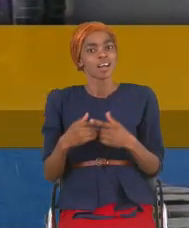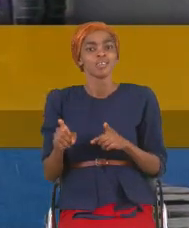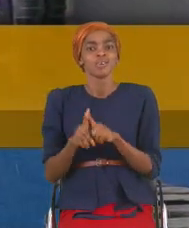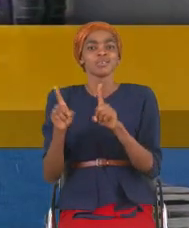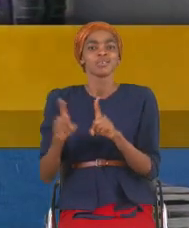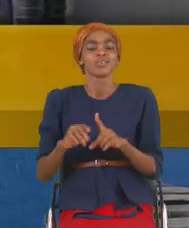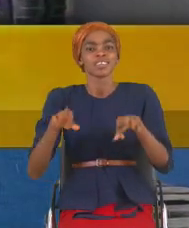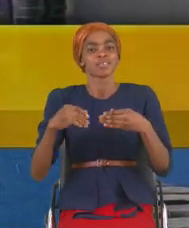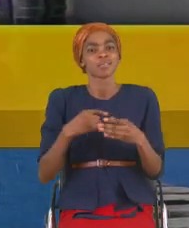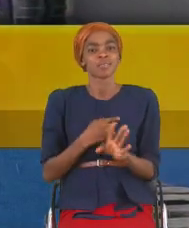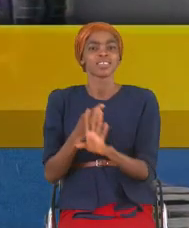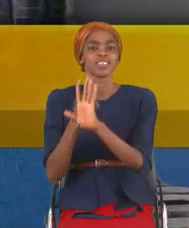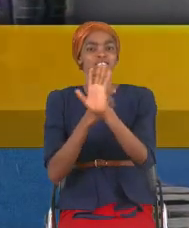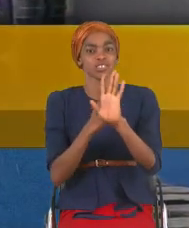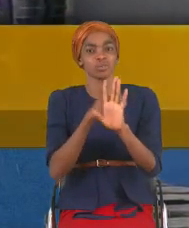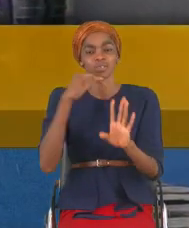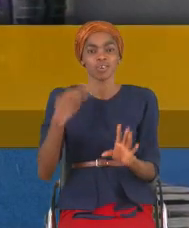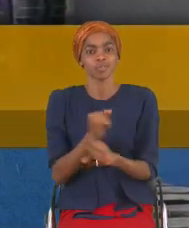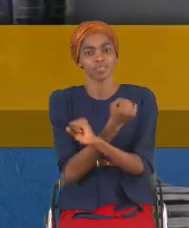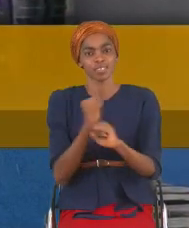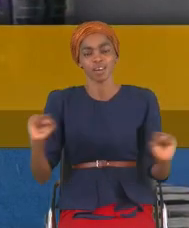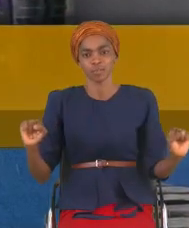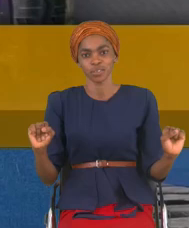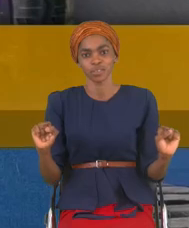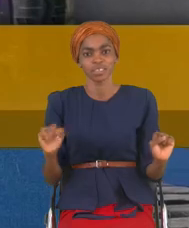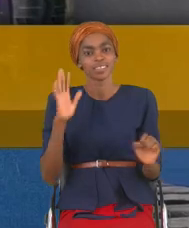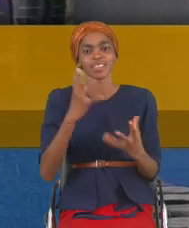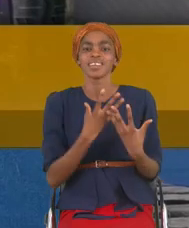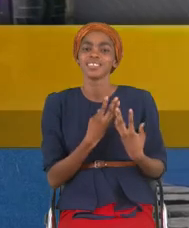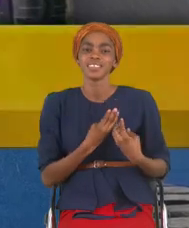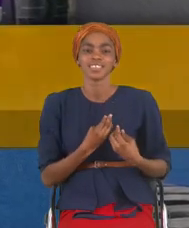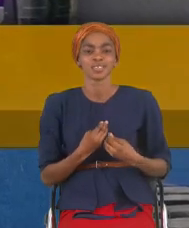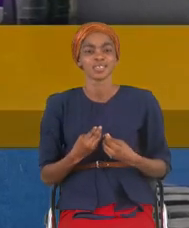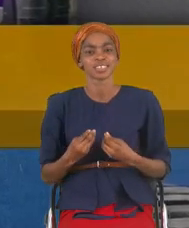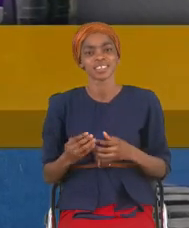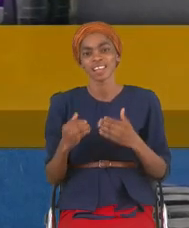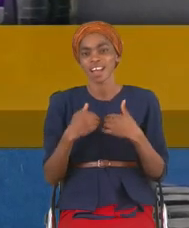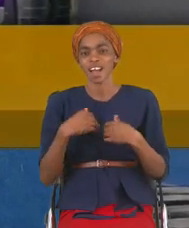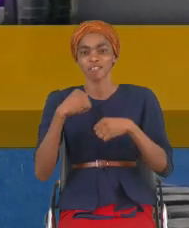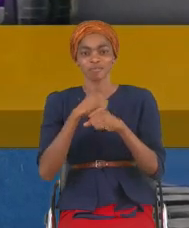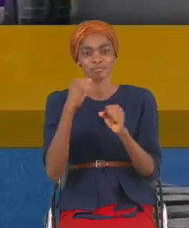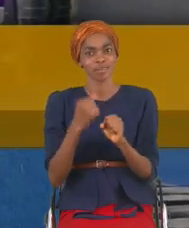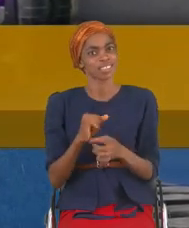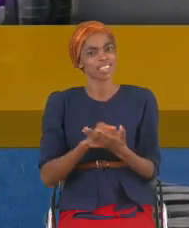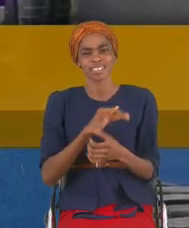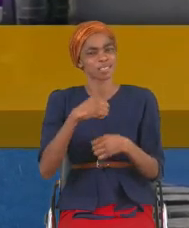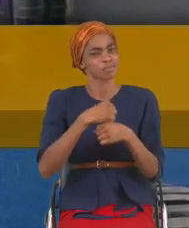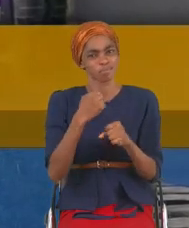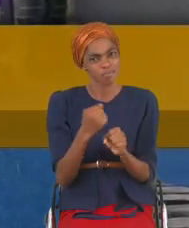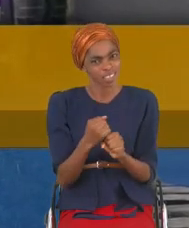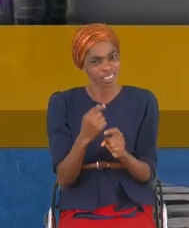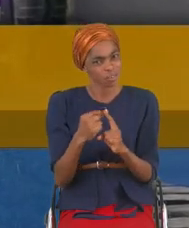shield of the salvation that gentleness has made that the word made has